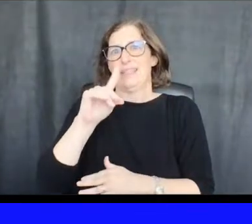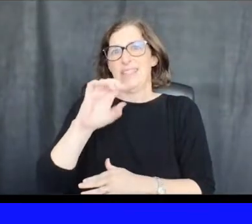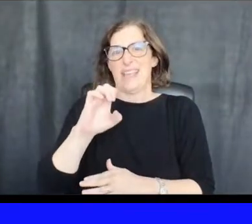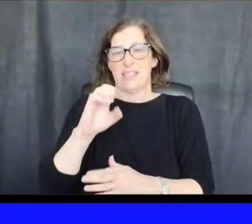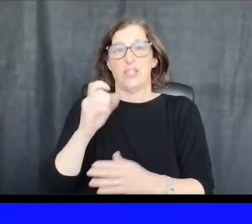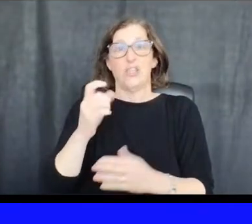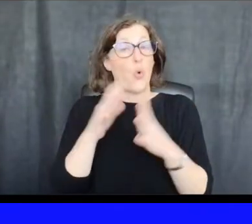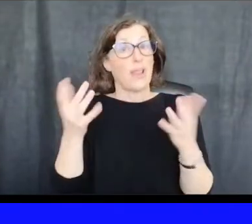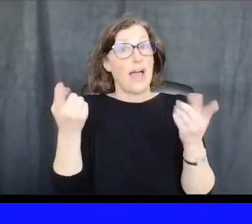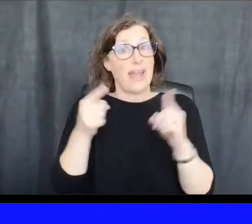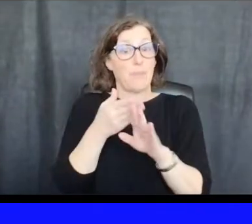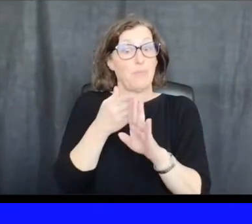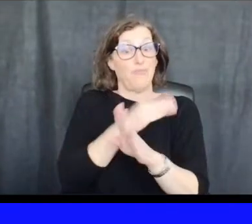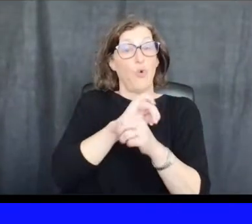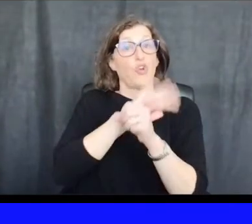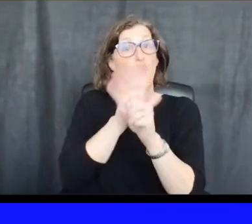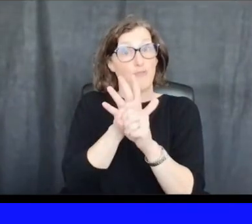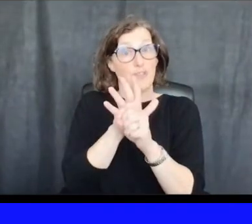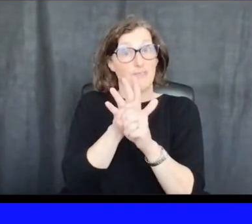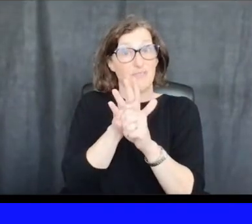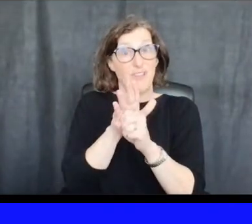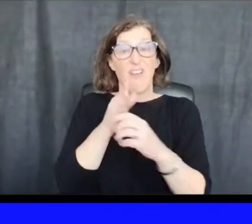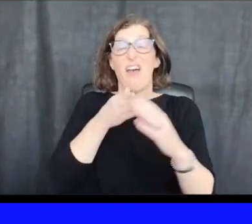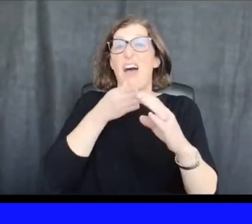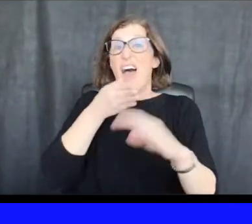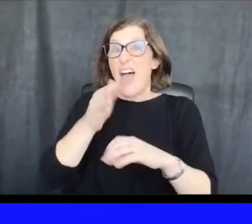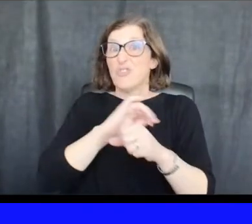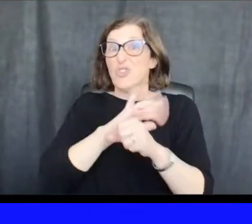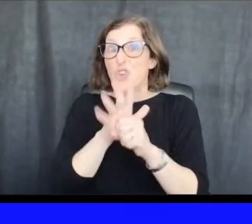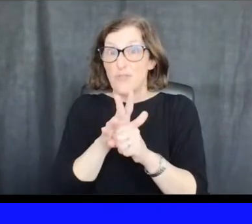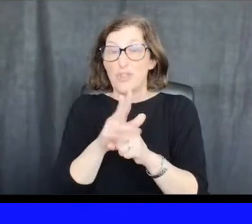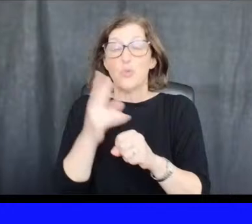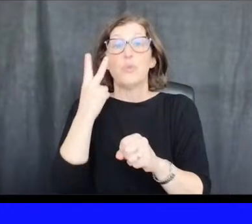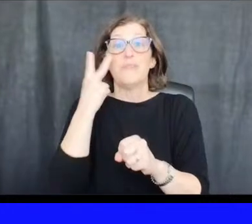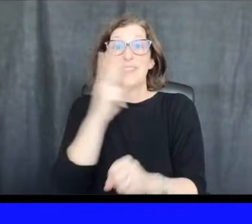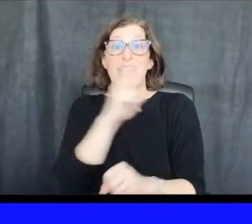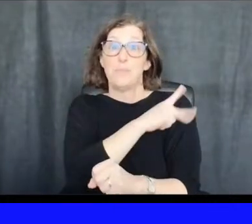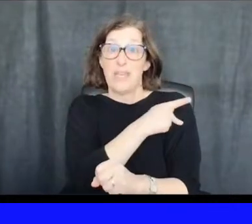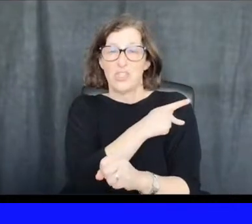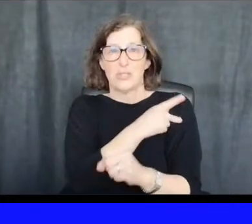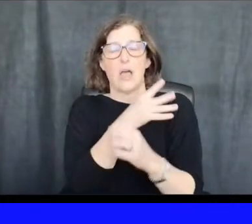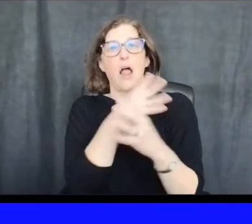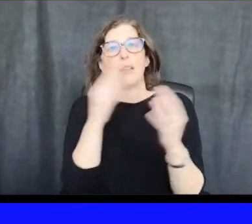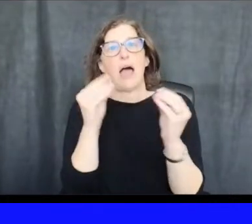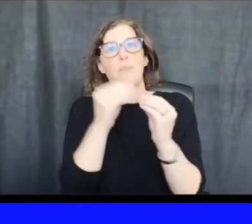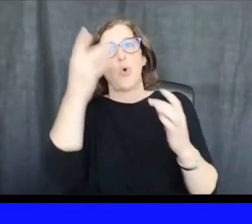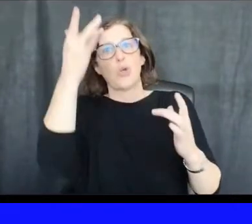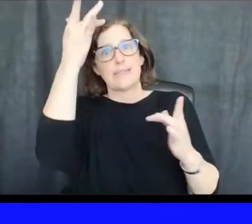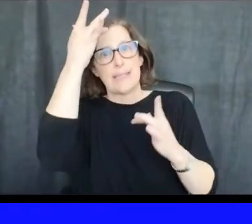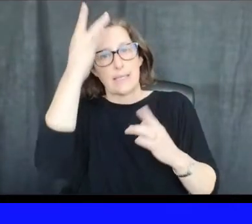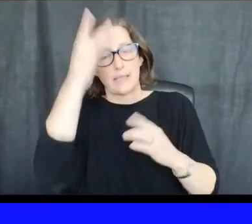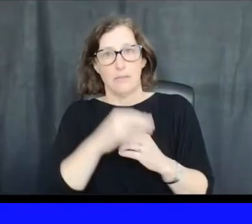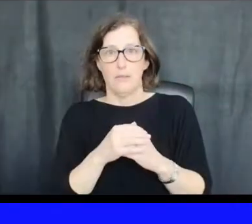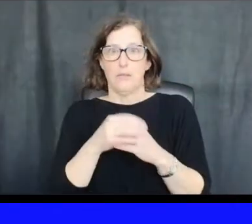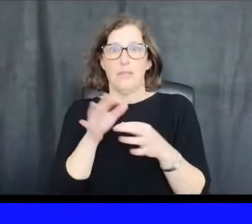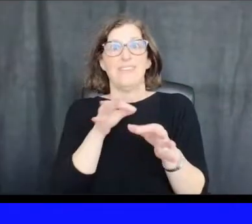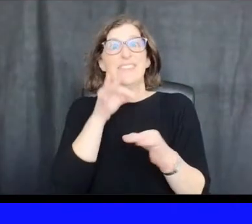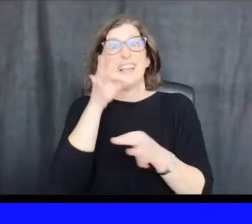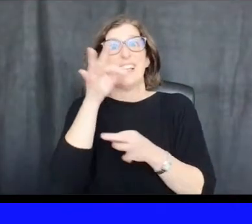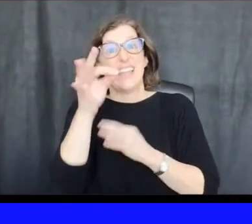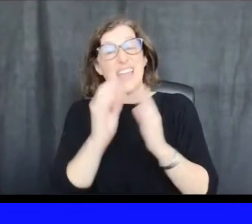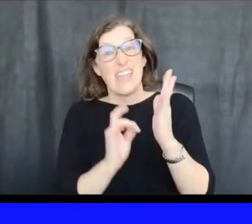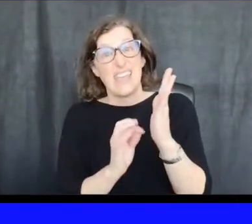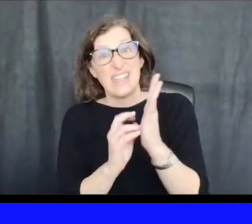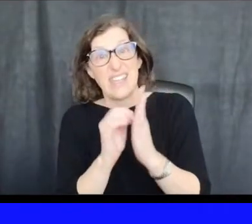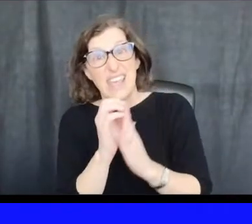outside consultant who was reviewing our charts very closely and giving the feedback. So it's not a binary either or.